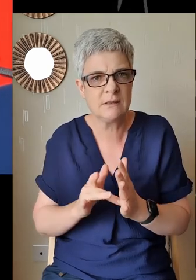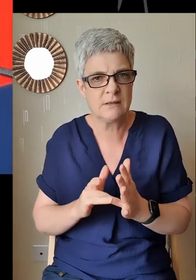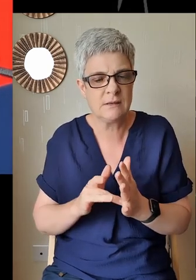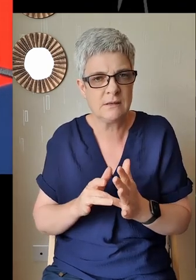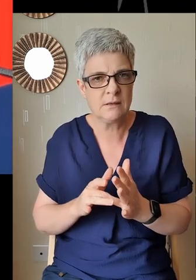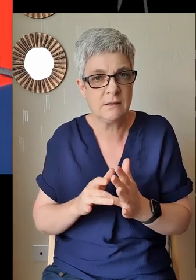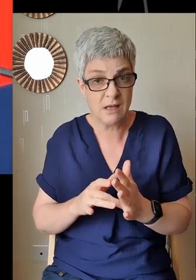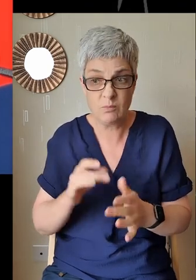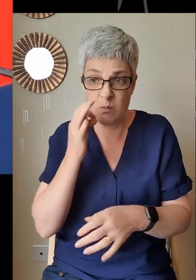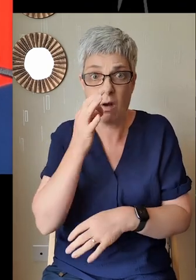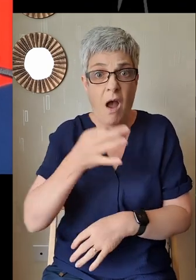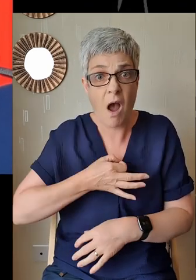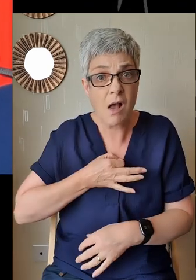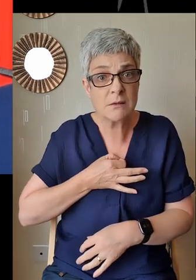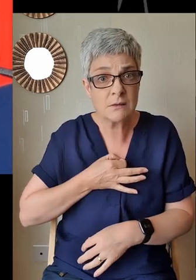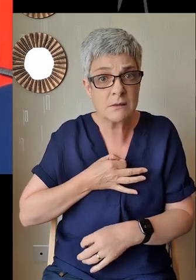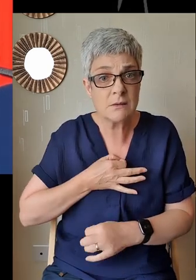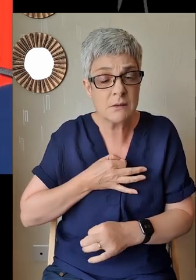to do and called to be.